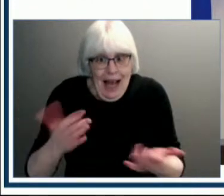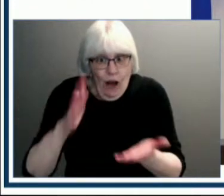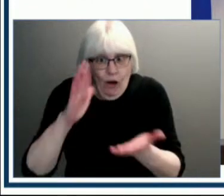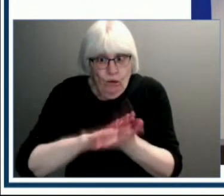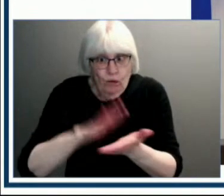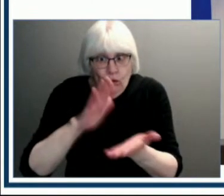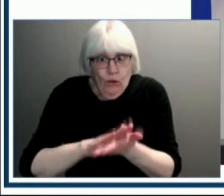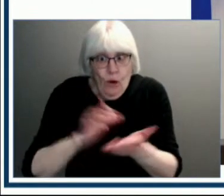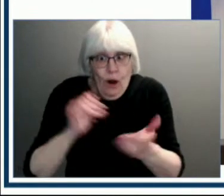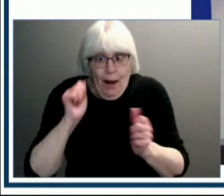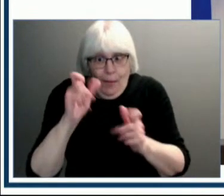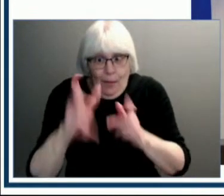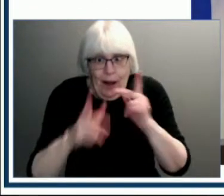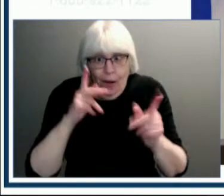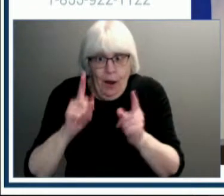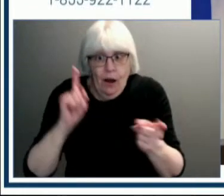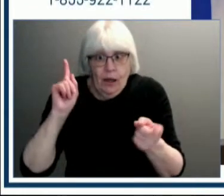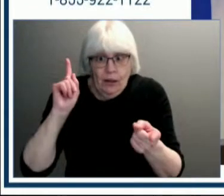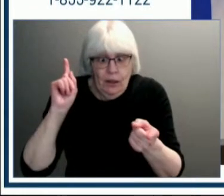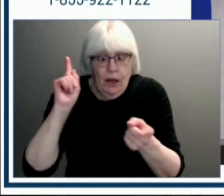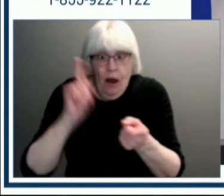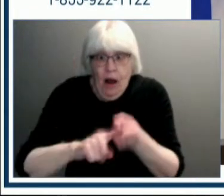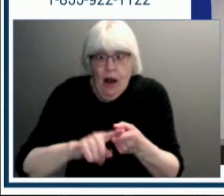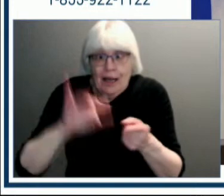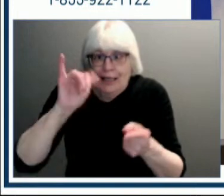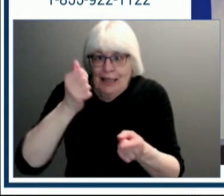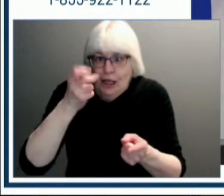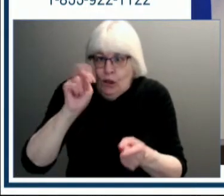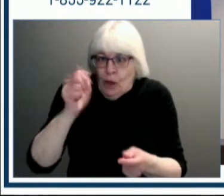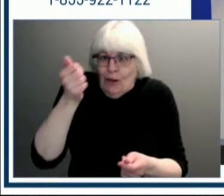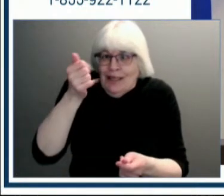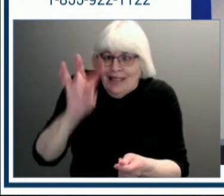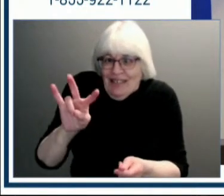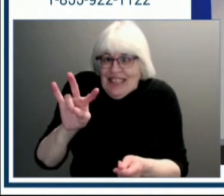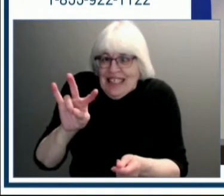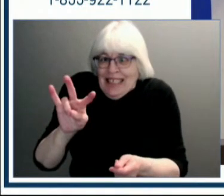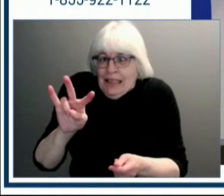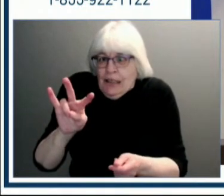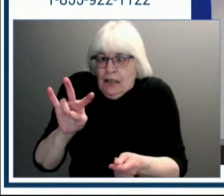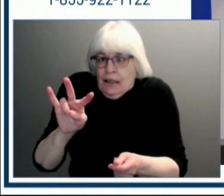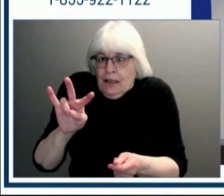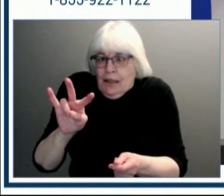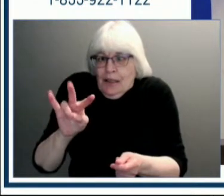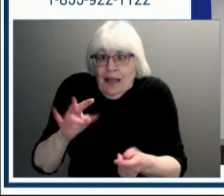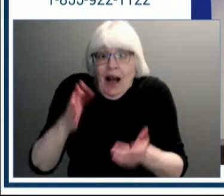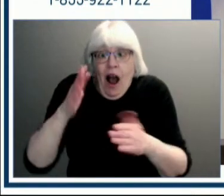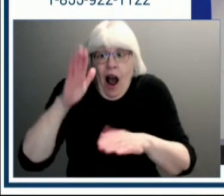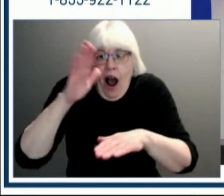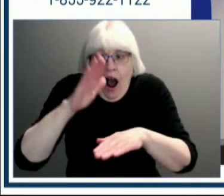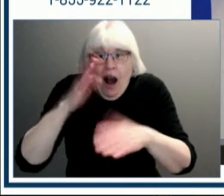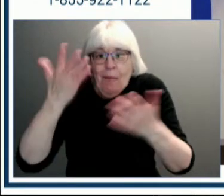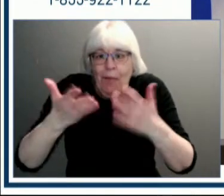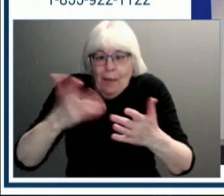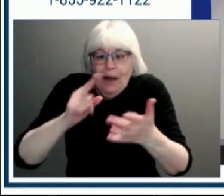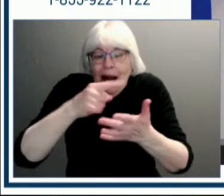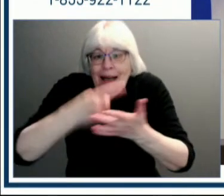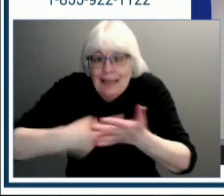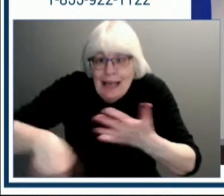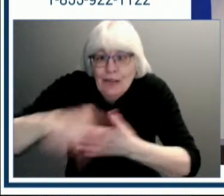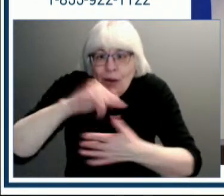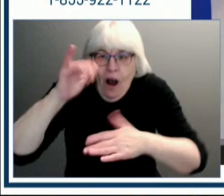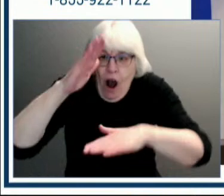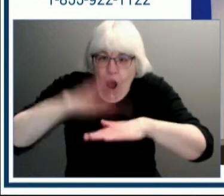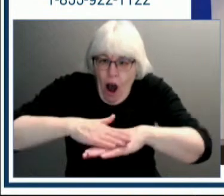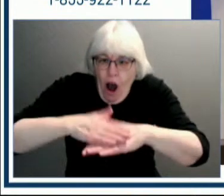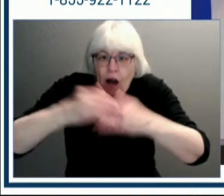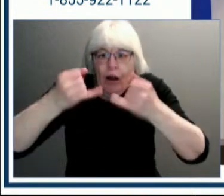learning to take place as much as possible next week, but the goal is to get kids in schools for all